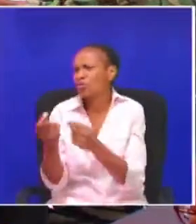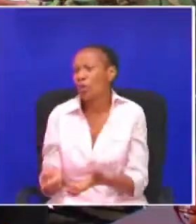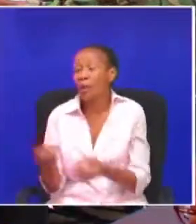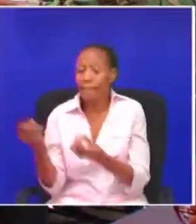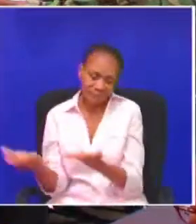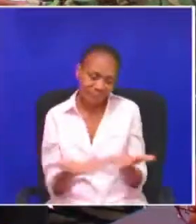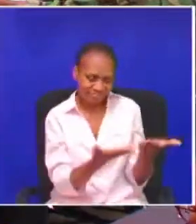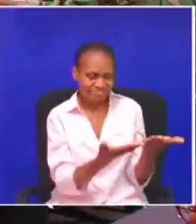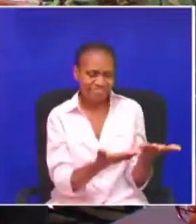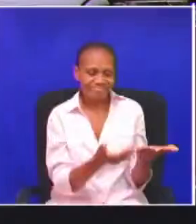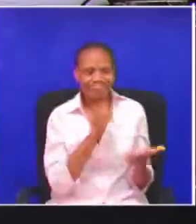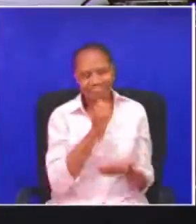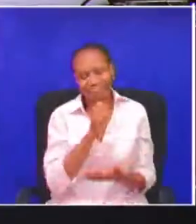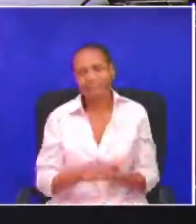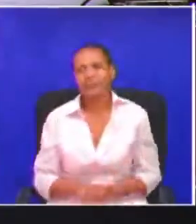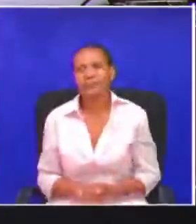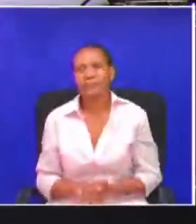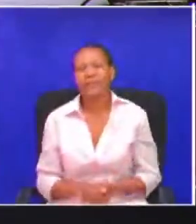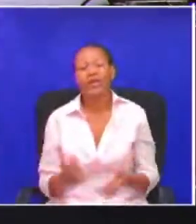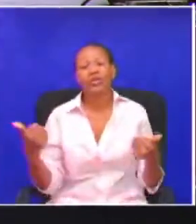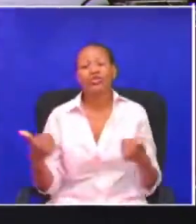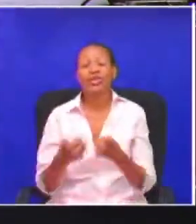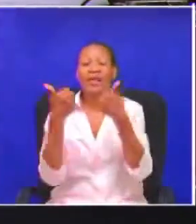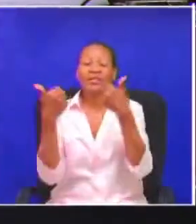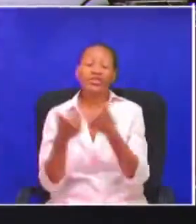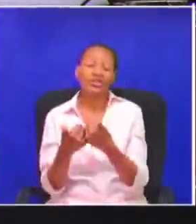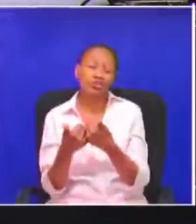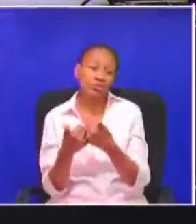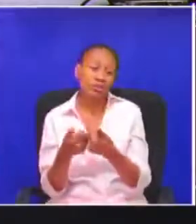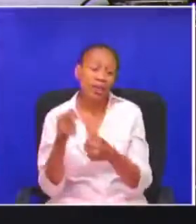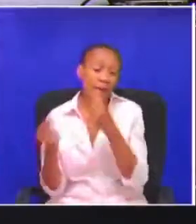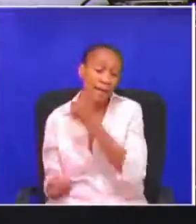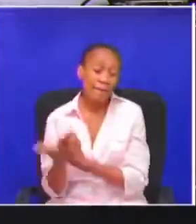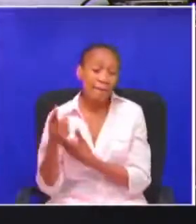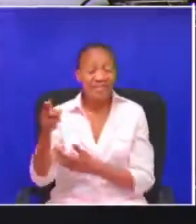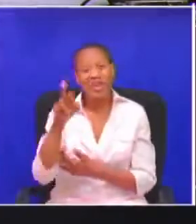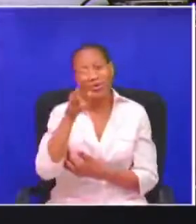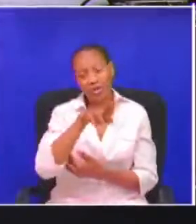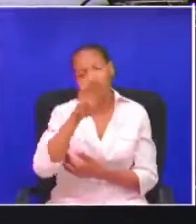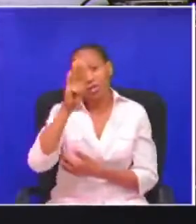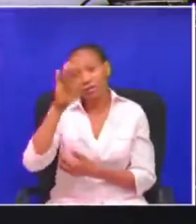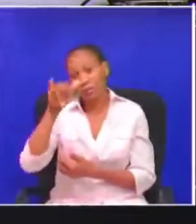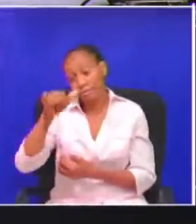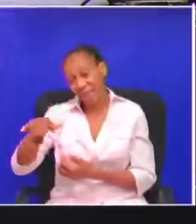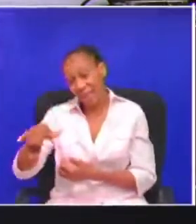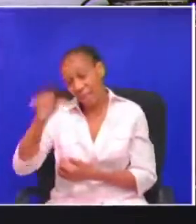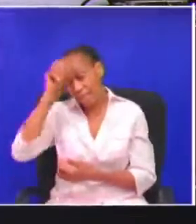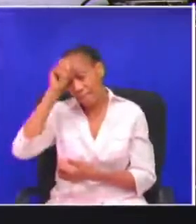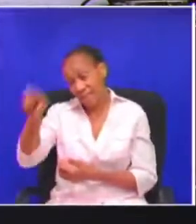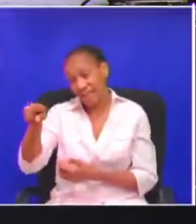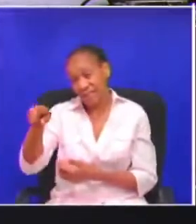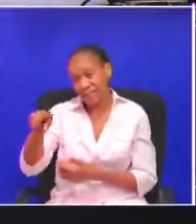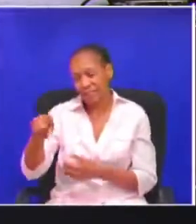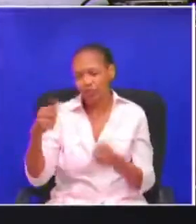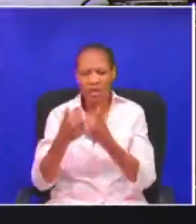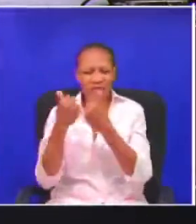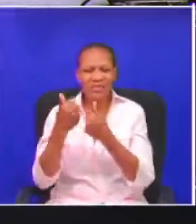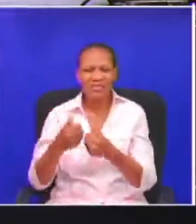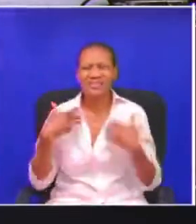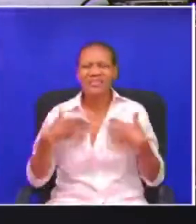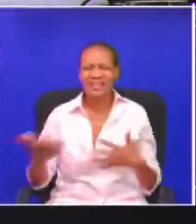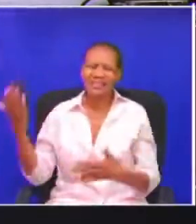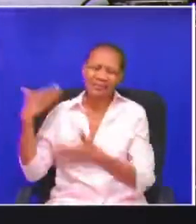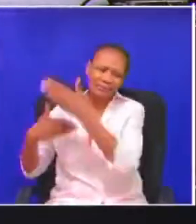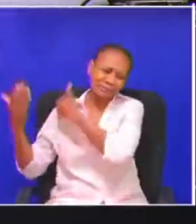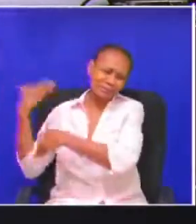Mr. President. The challenges, Honorable Speaker, that Richards Bay Minerals has faced over a number of years are